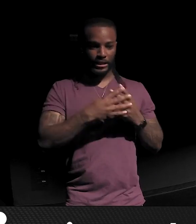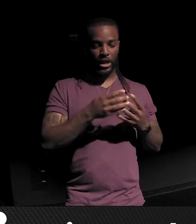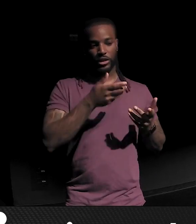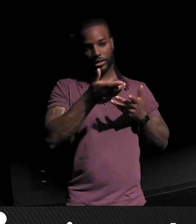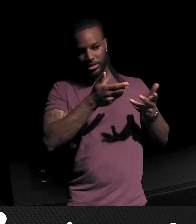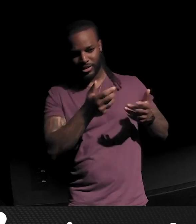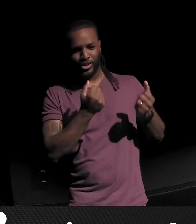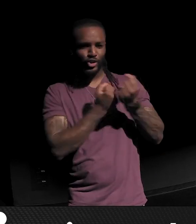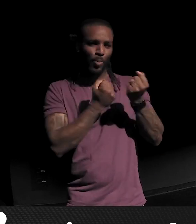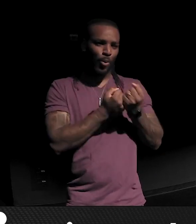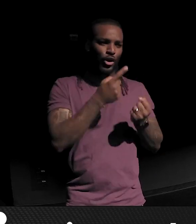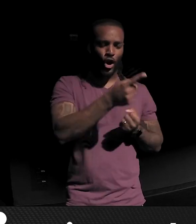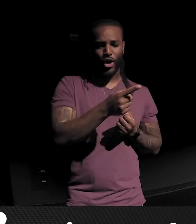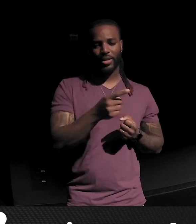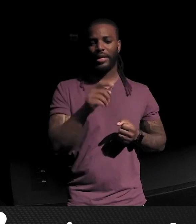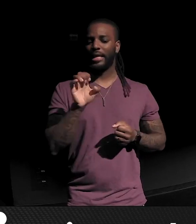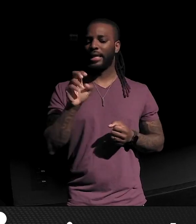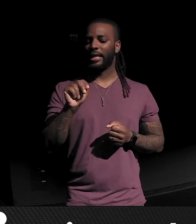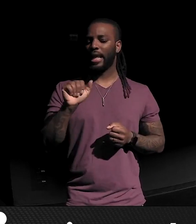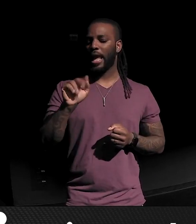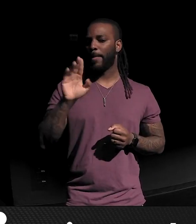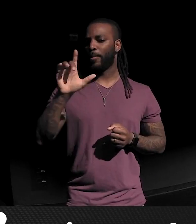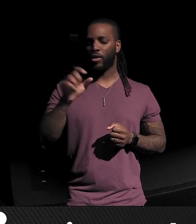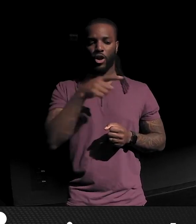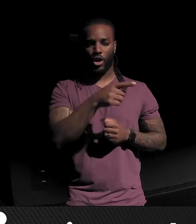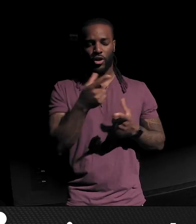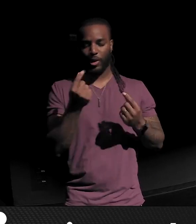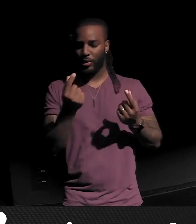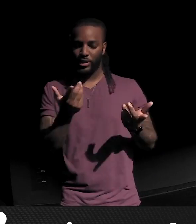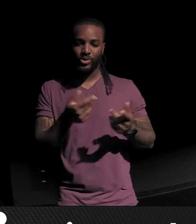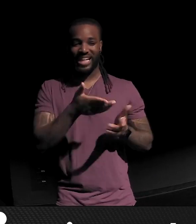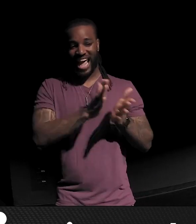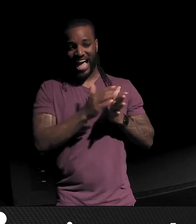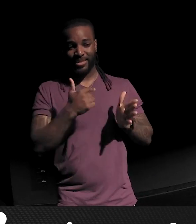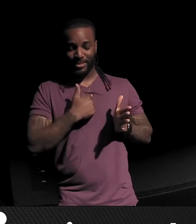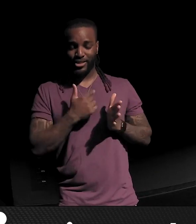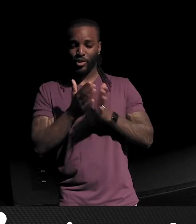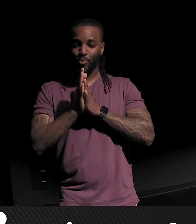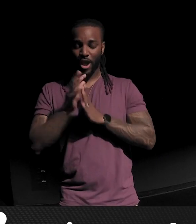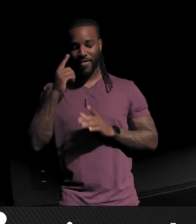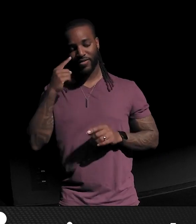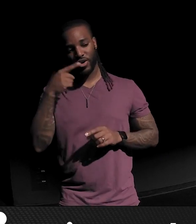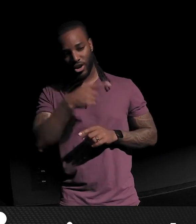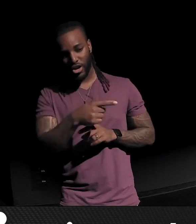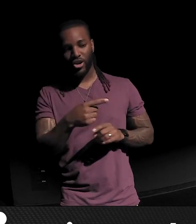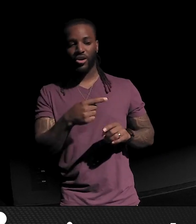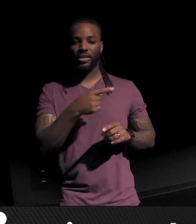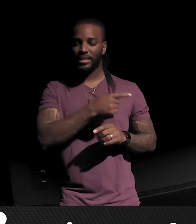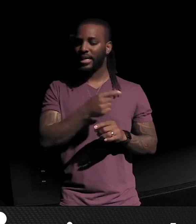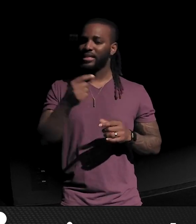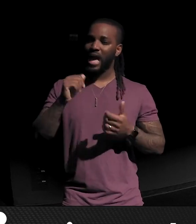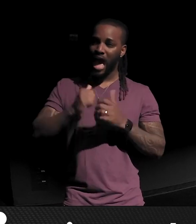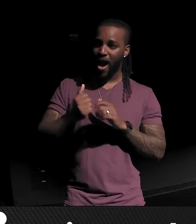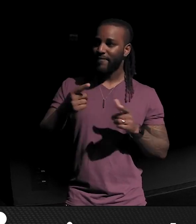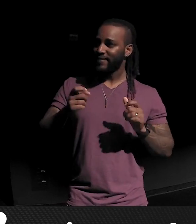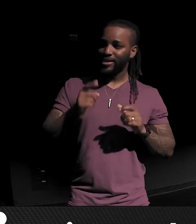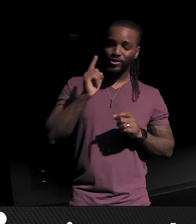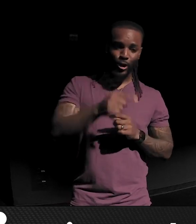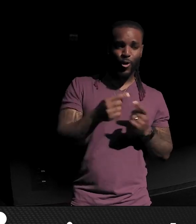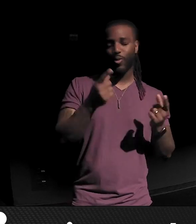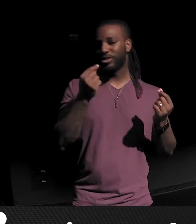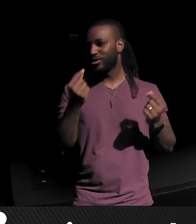her? What do they do? That's a hard decision. So they asked a couple of prayer warriors to pray that they would know how and when and how fast to go and what to